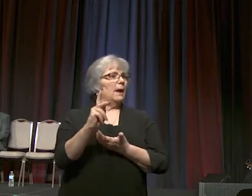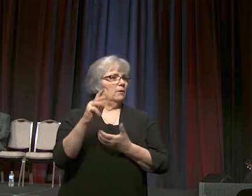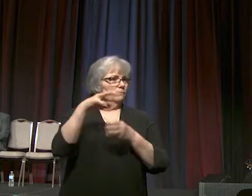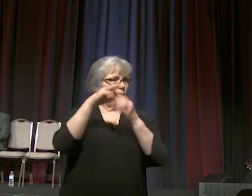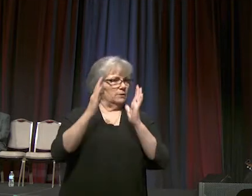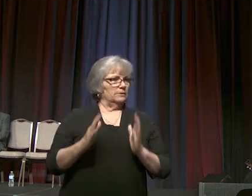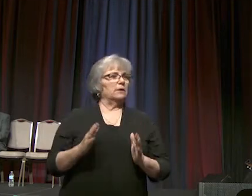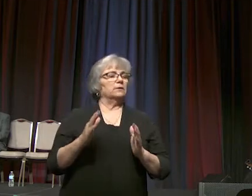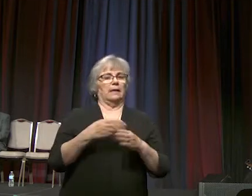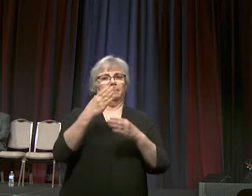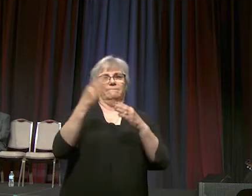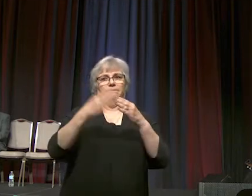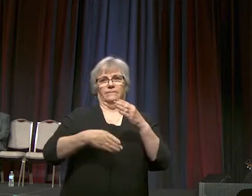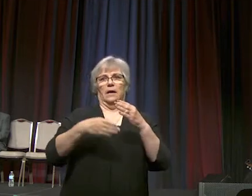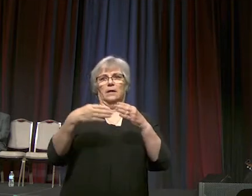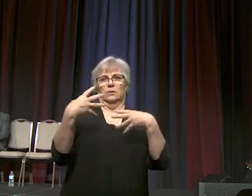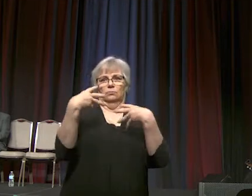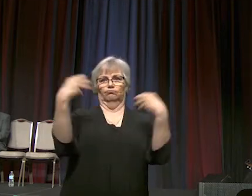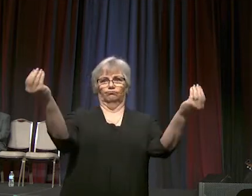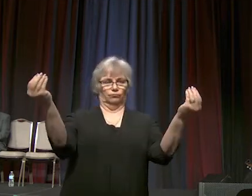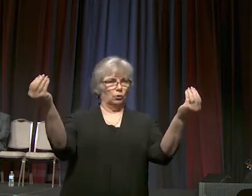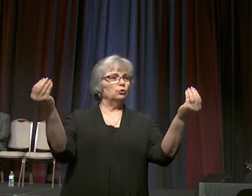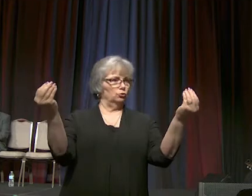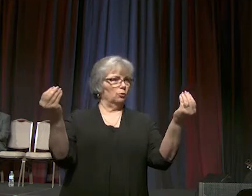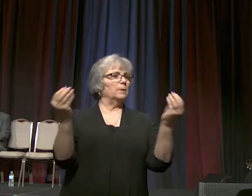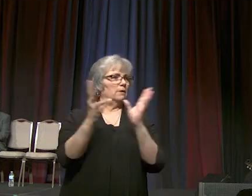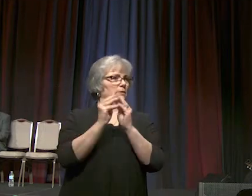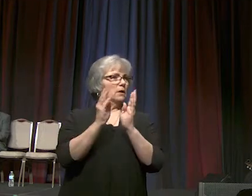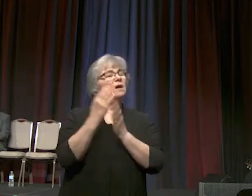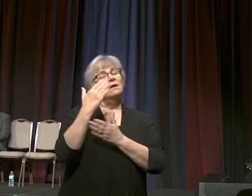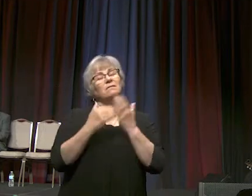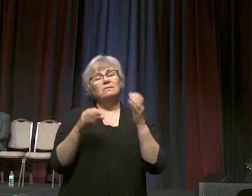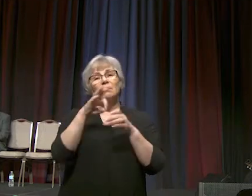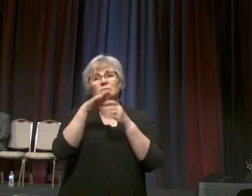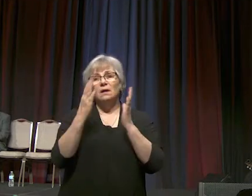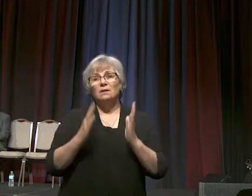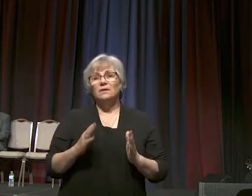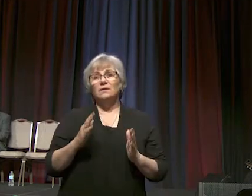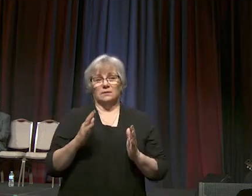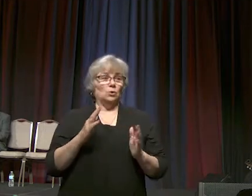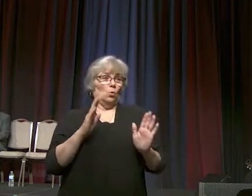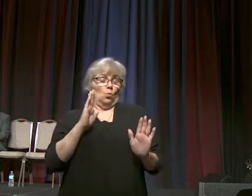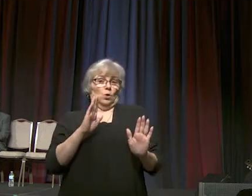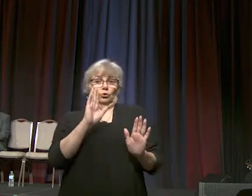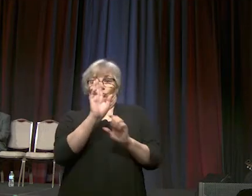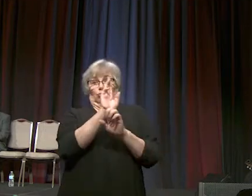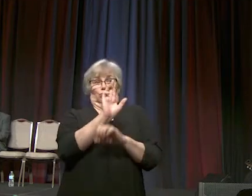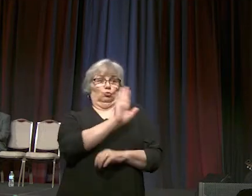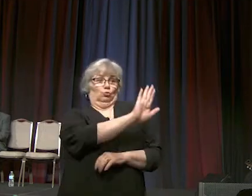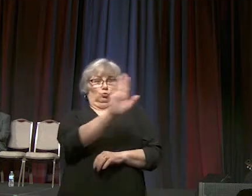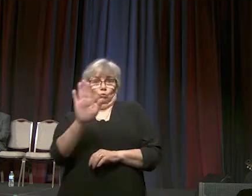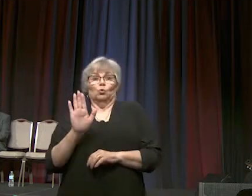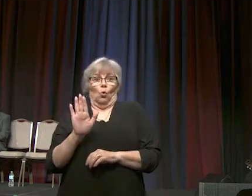final adjournment of the conference. Some delegates will understandably prefer to use their own devices